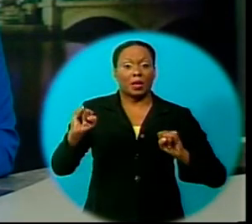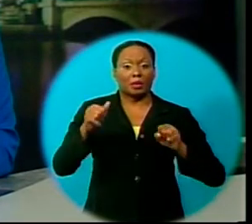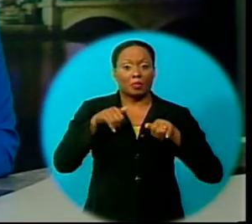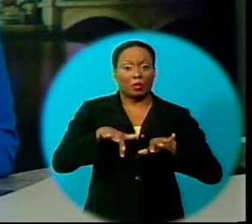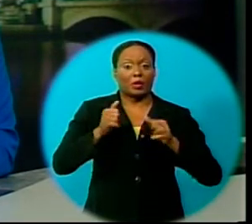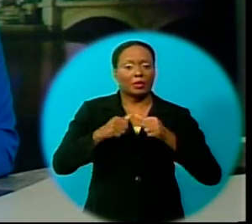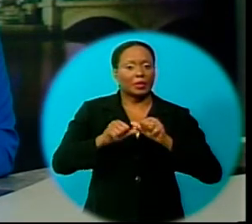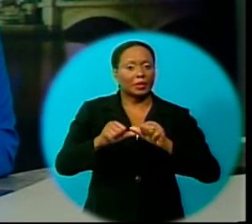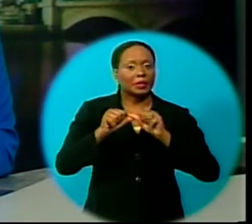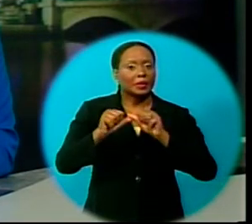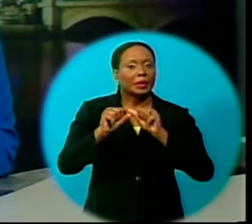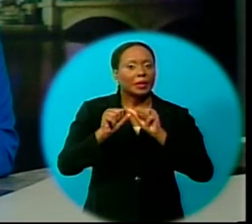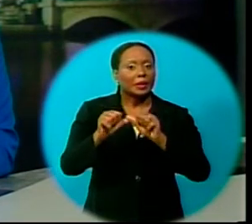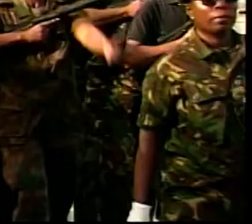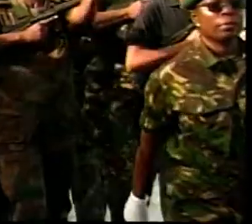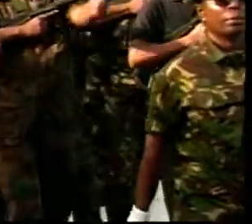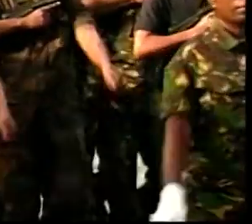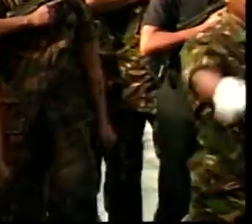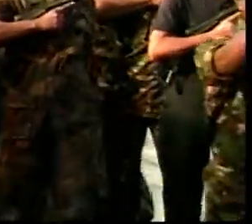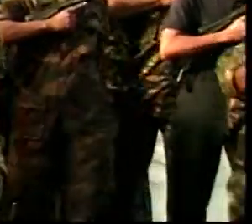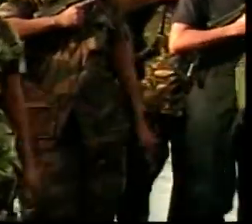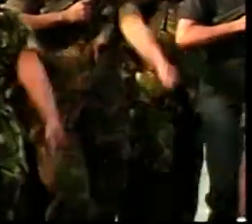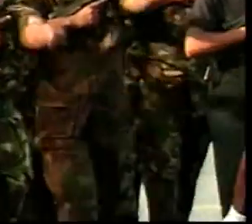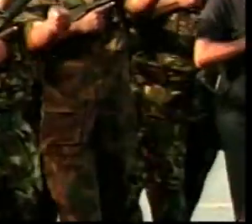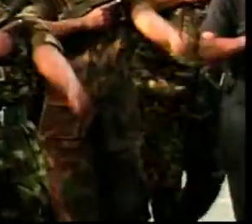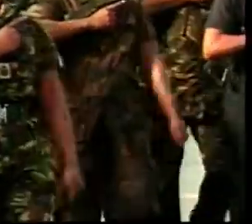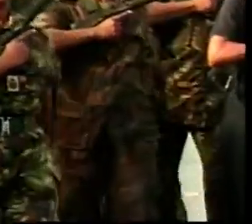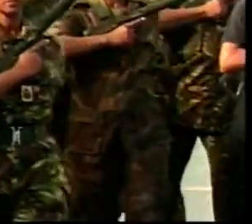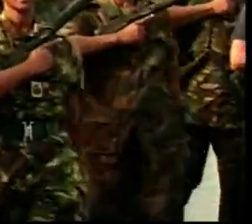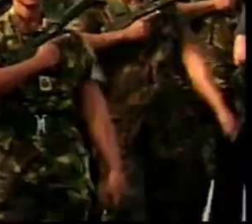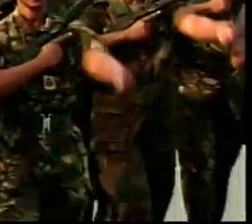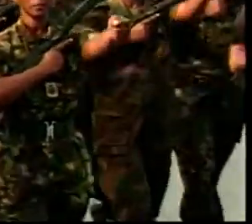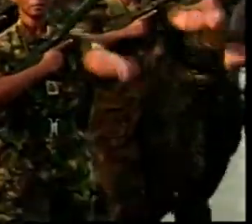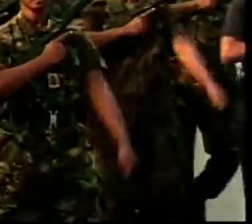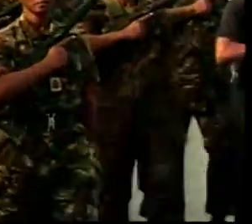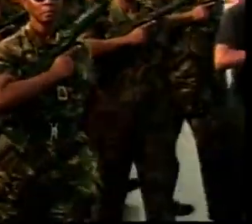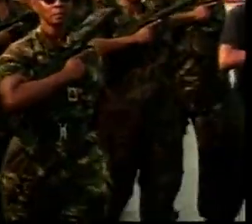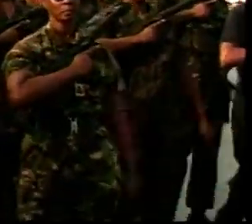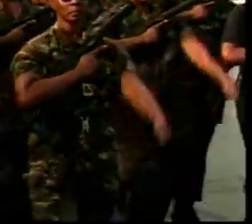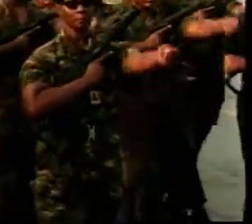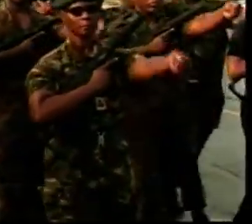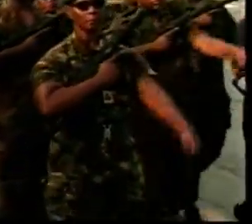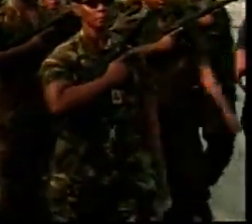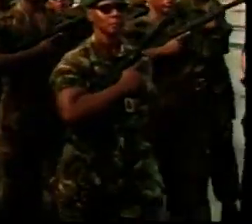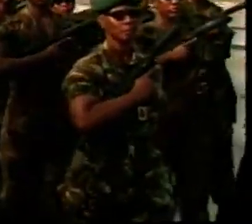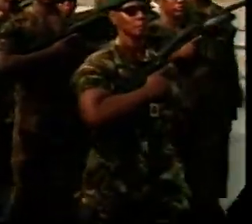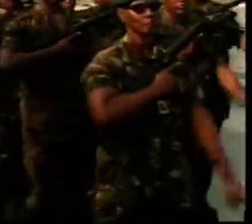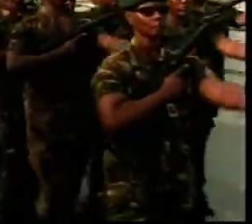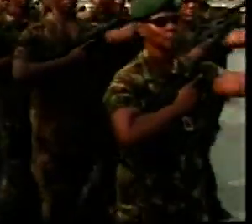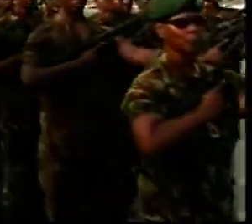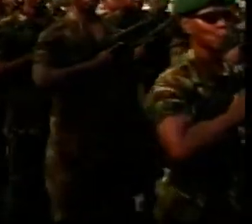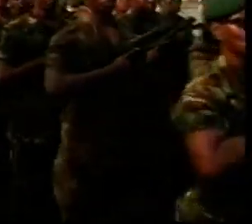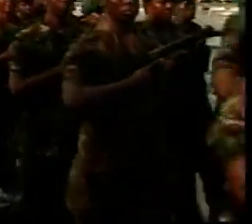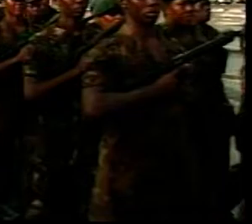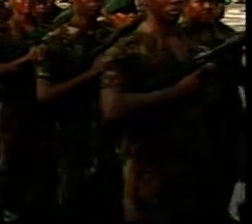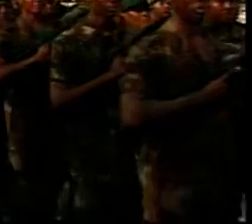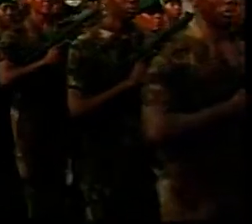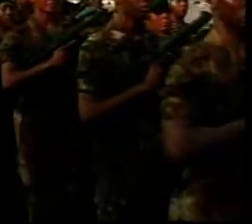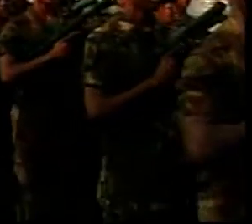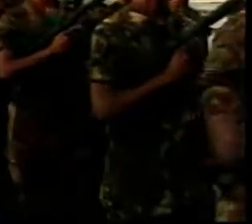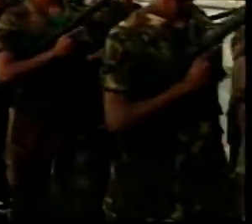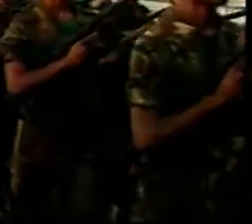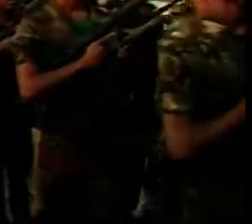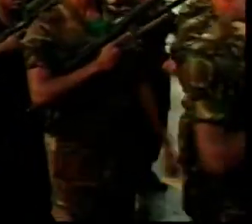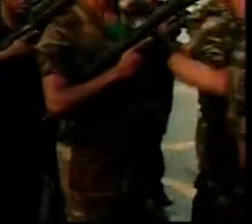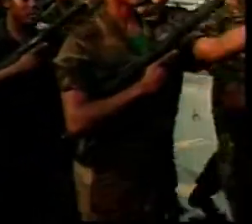go on. This was the confirmation as rehearsals for the annual Independence Day Parade were held at the Bridgetown Port yesterday. The event was moved from the